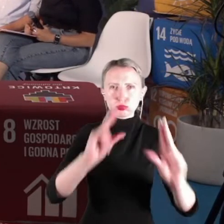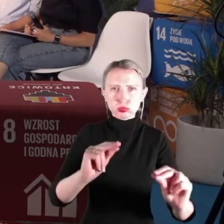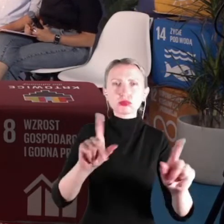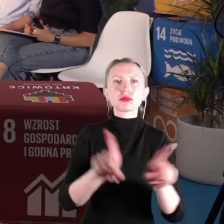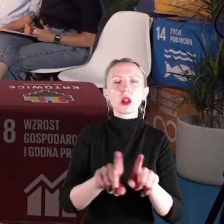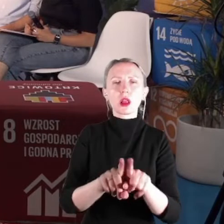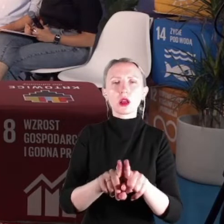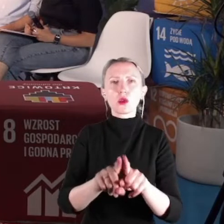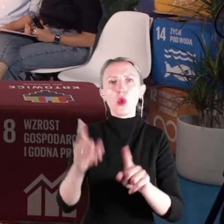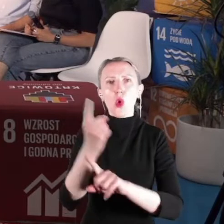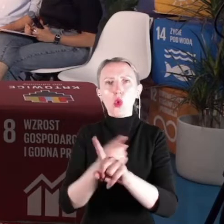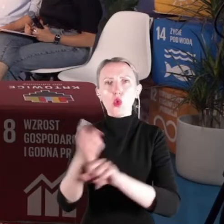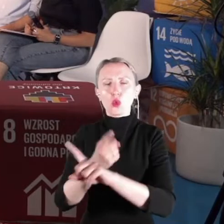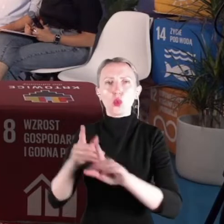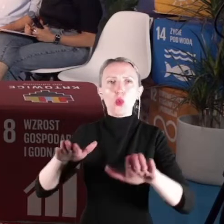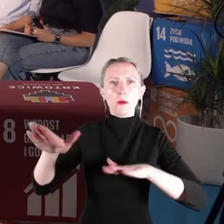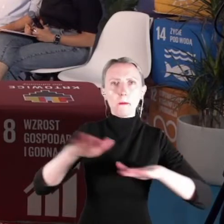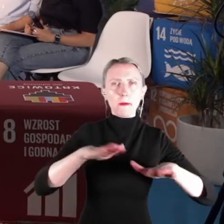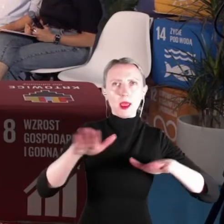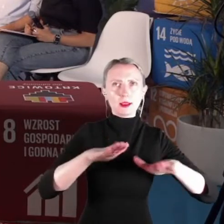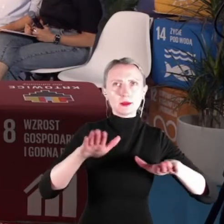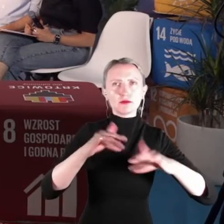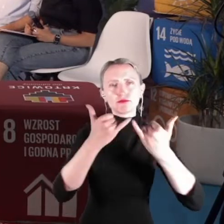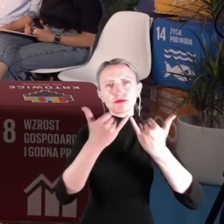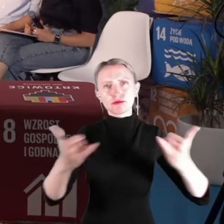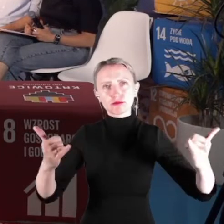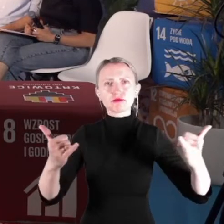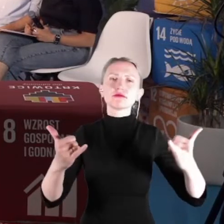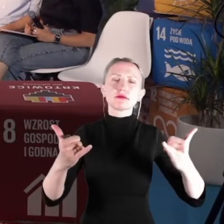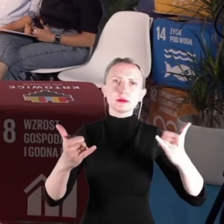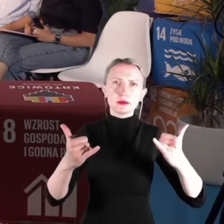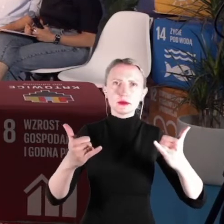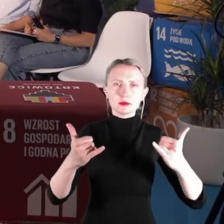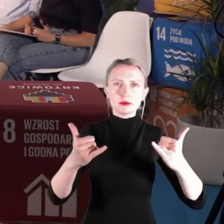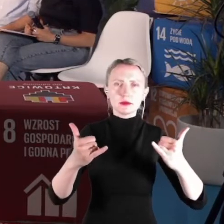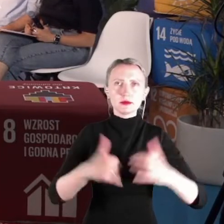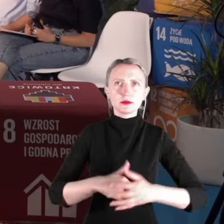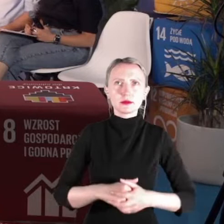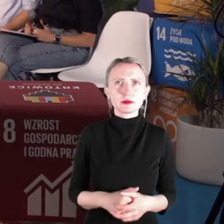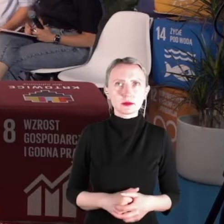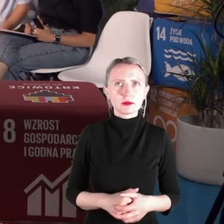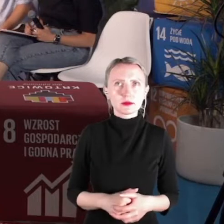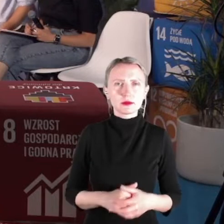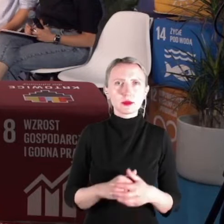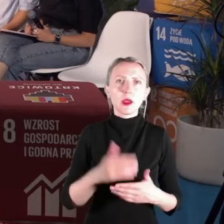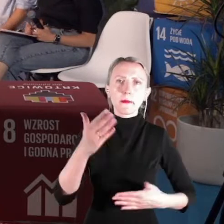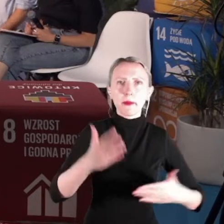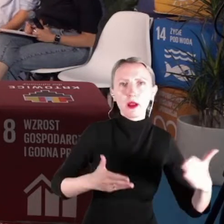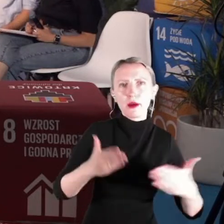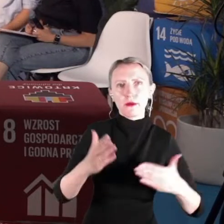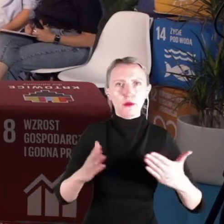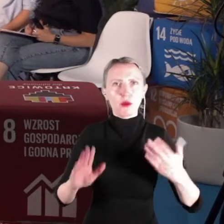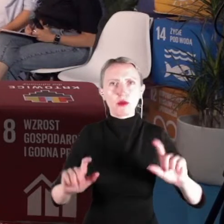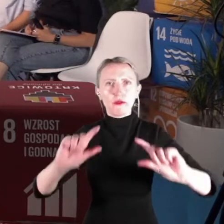project long-term. We expand its concept and spaces, with a cooking school to promote conscious nutrition, a recycling fab lab to transform and upscale